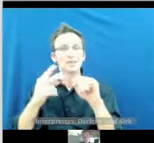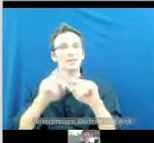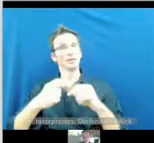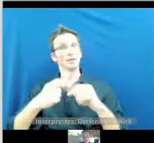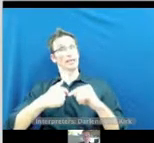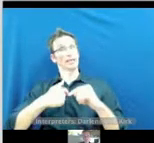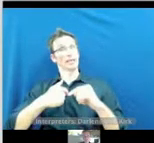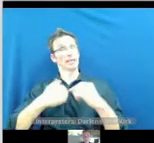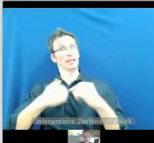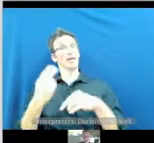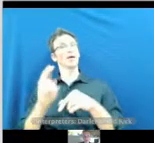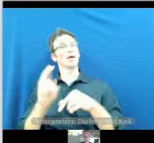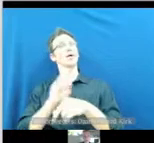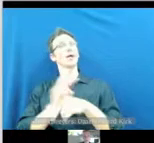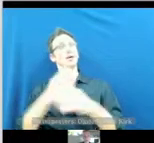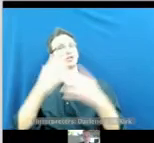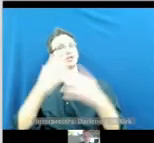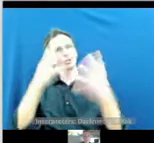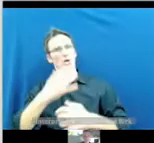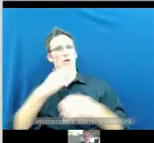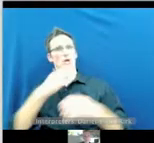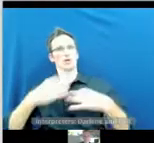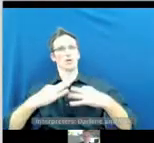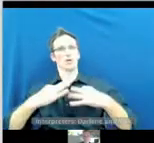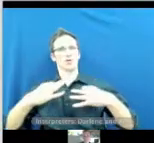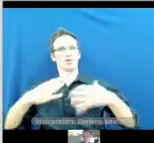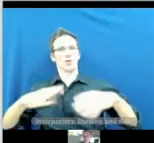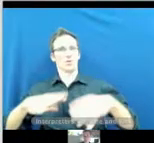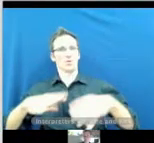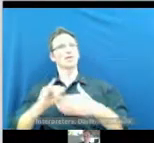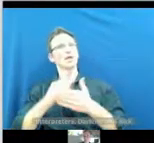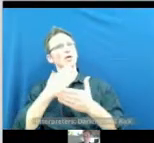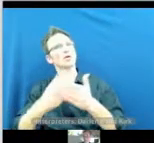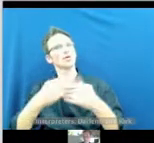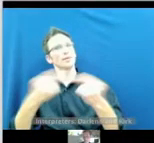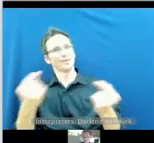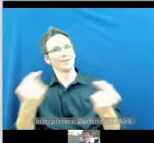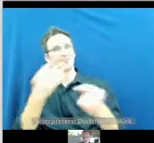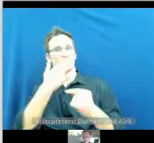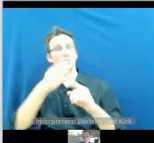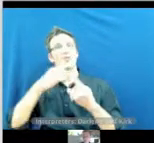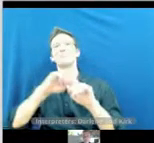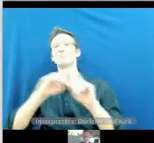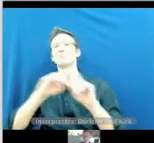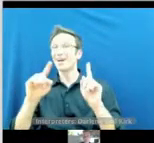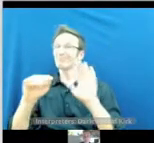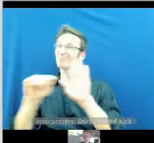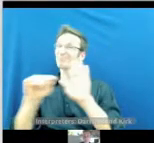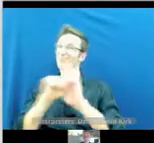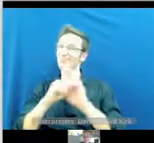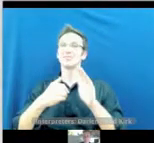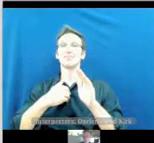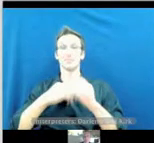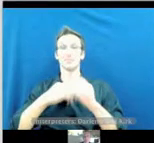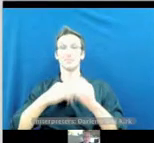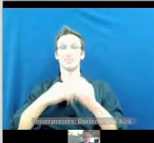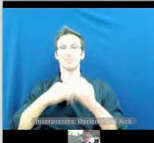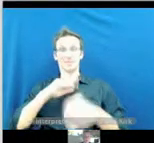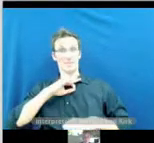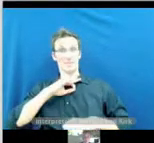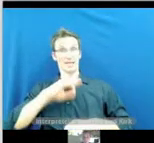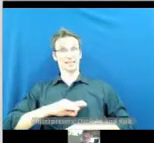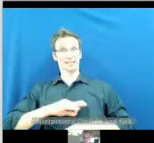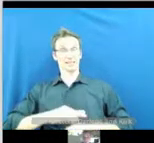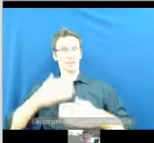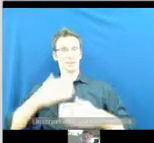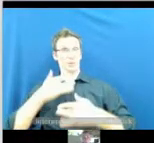on, provides great contrast. But I also have a few bright silver buttons. And so that in and of itself can make or